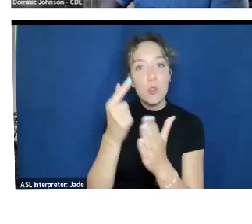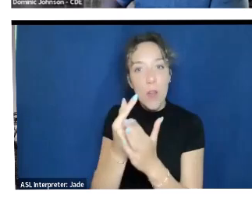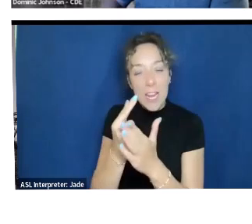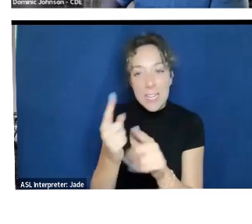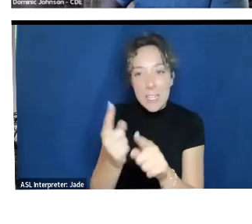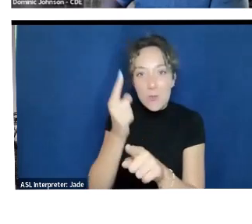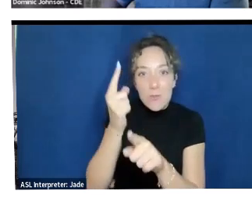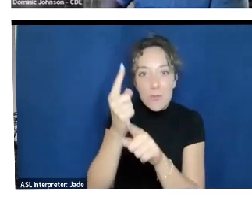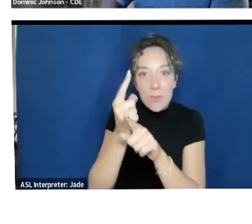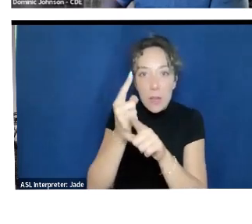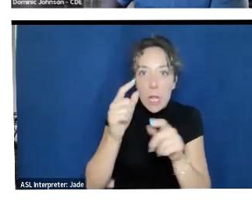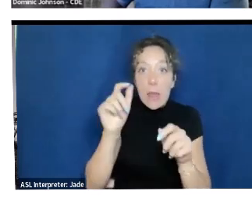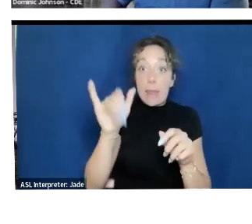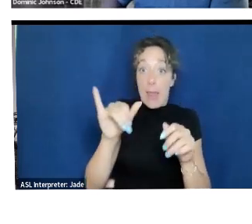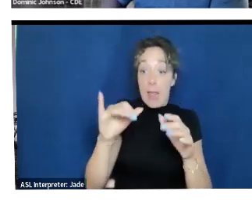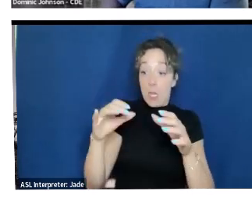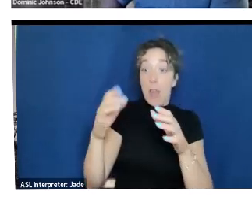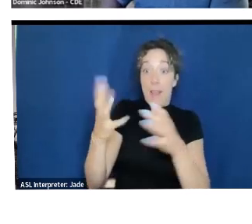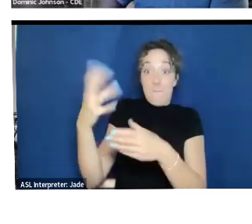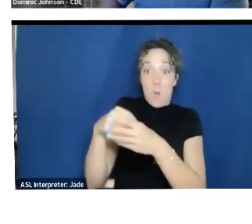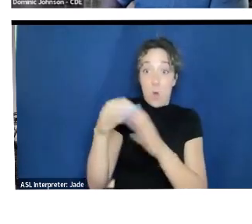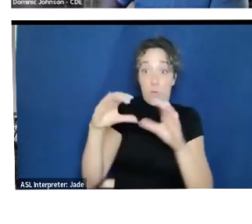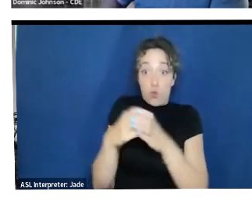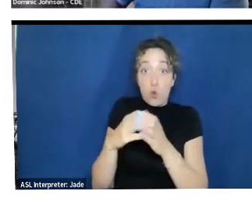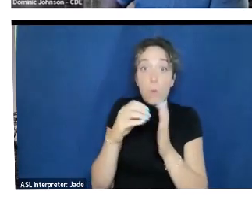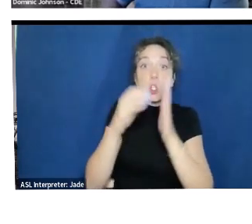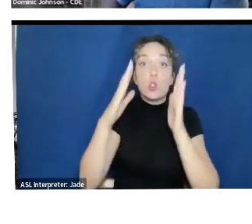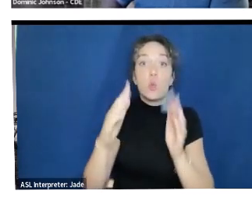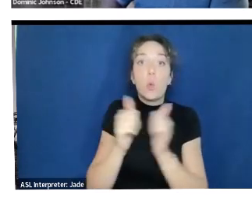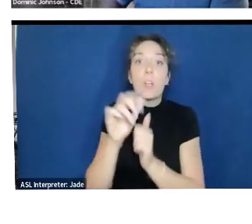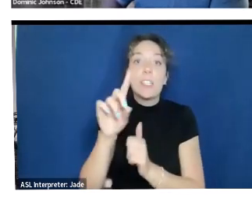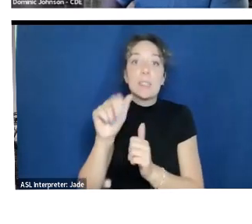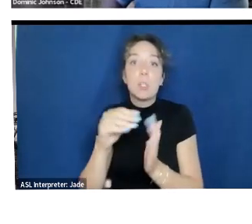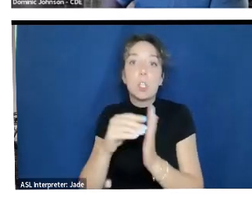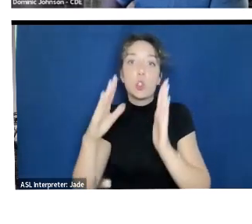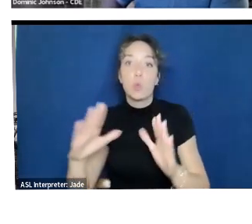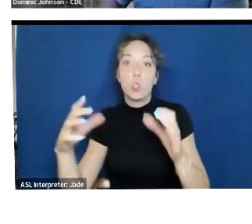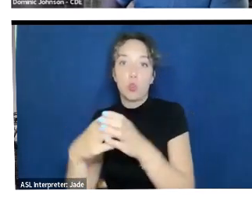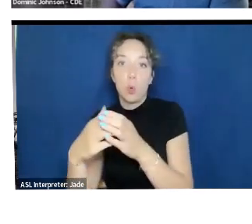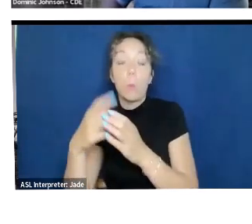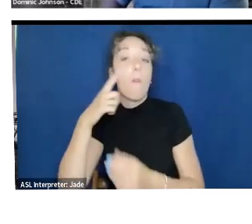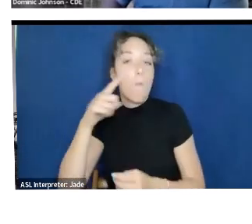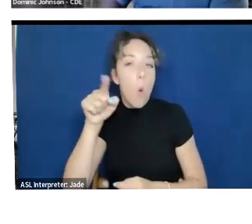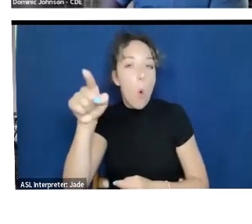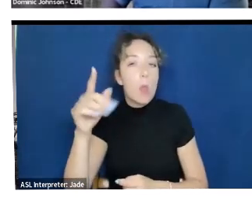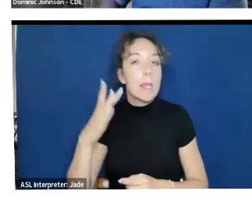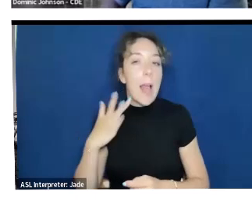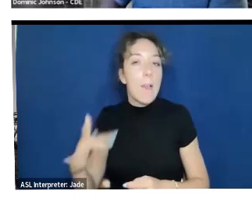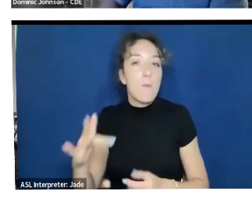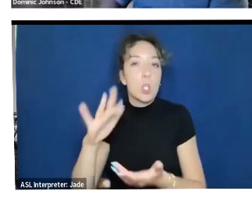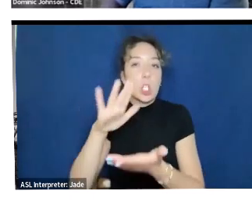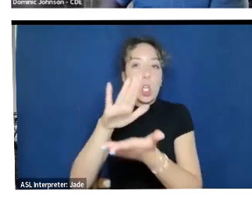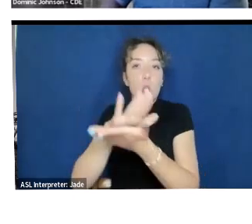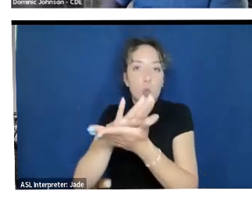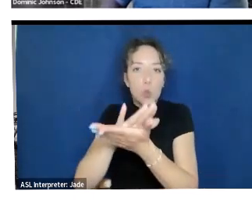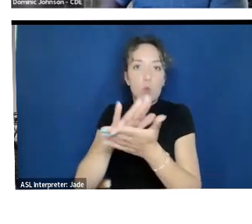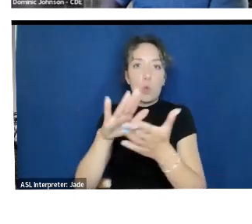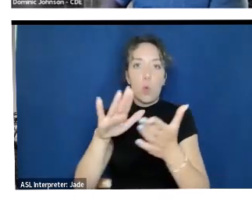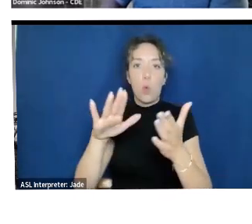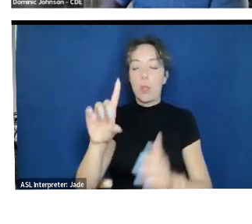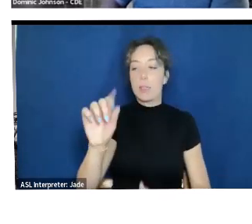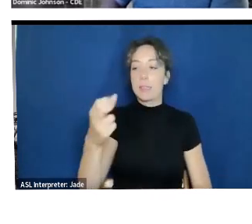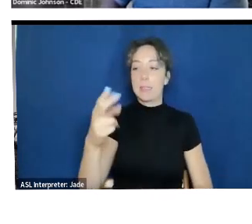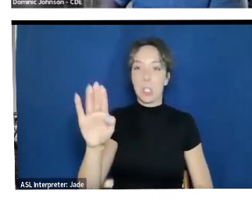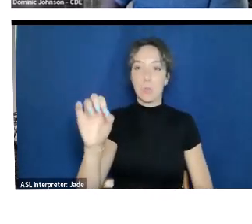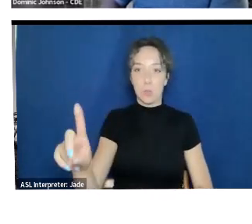Disabilities student group for the California School Dashboard. So again, the eligibility status